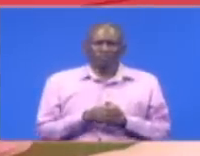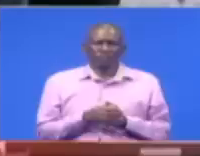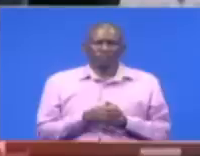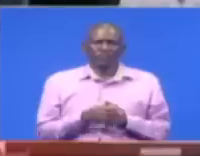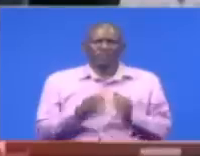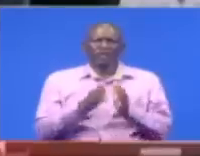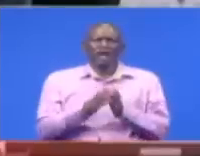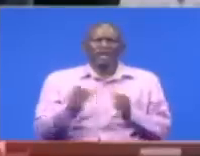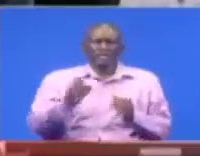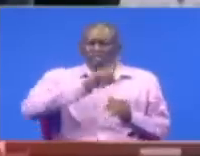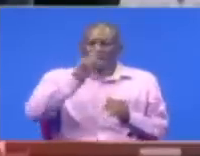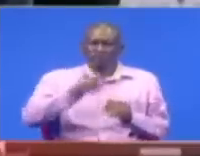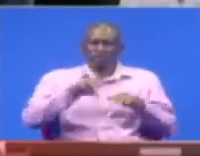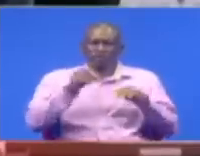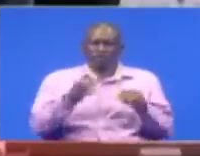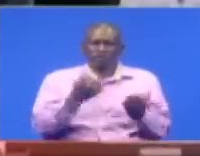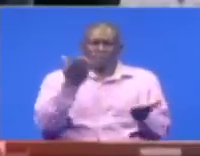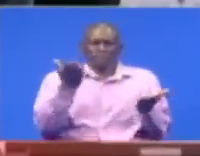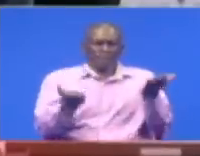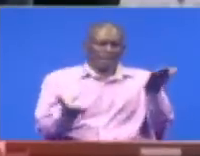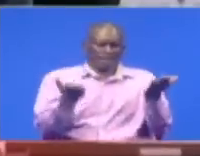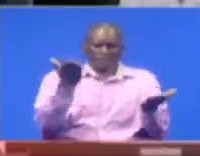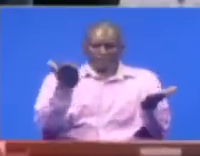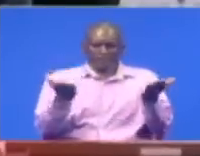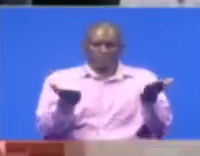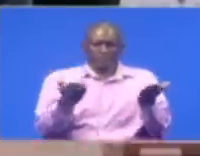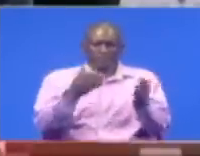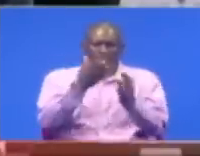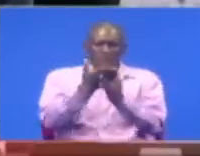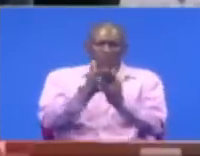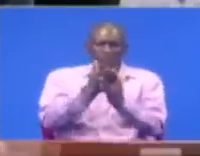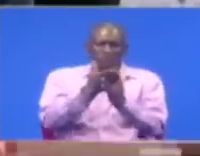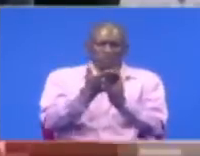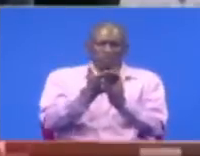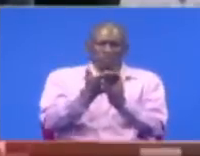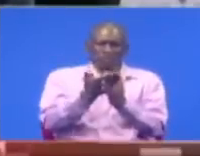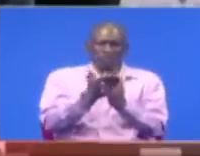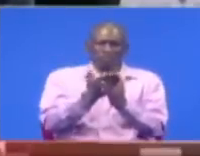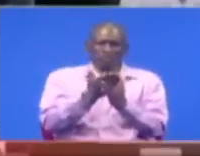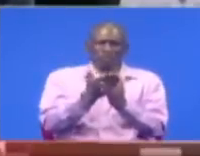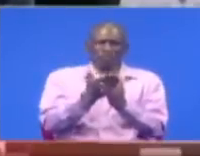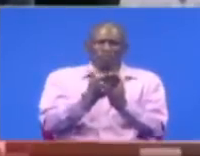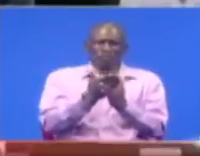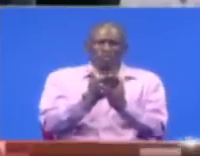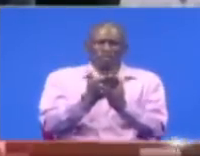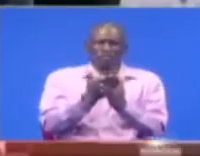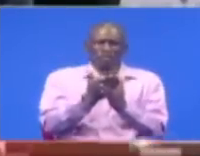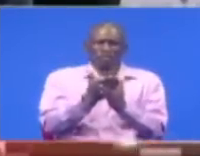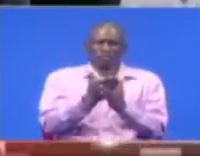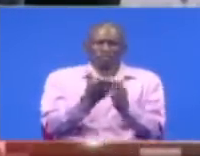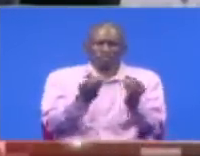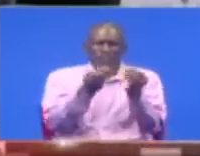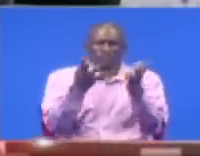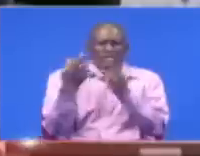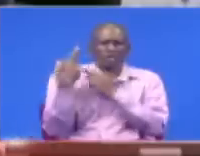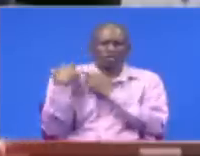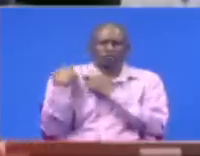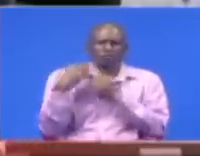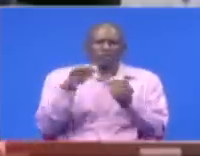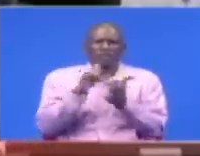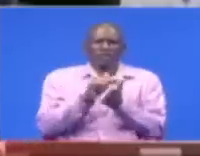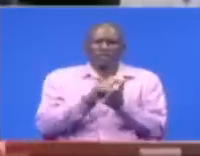And it is the question of balance between the many roles that